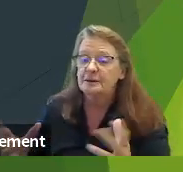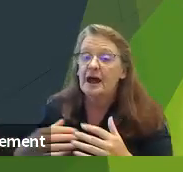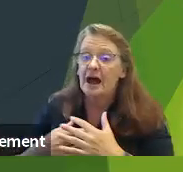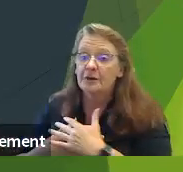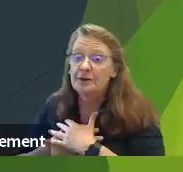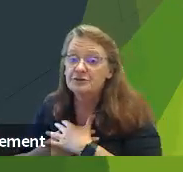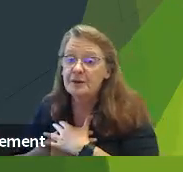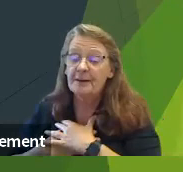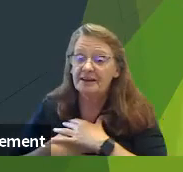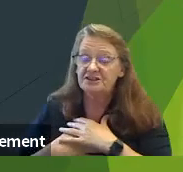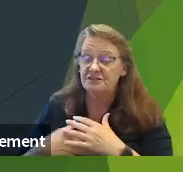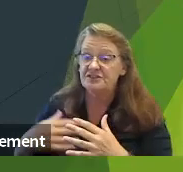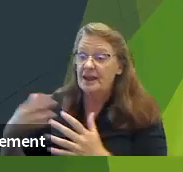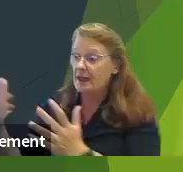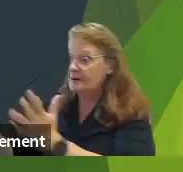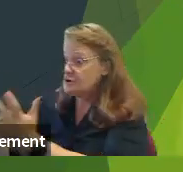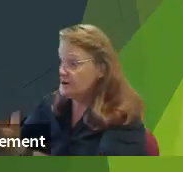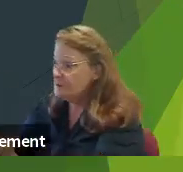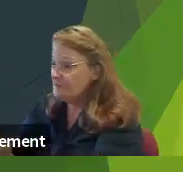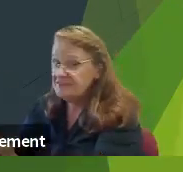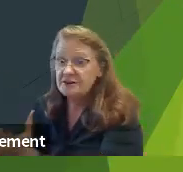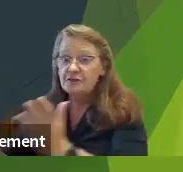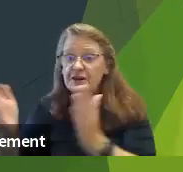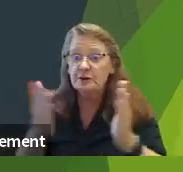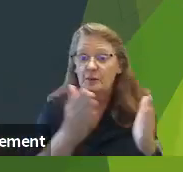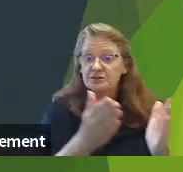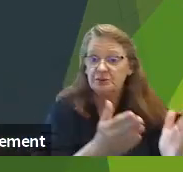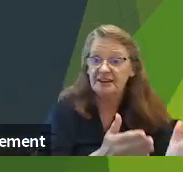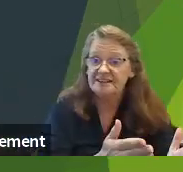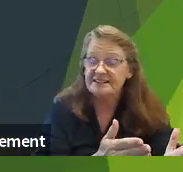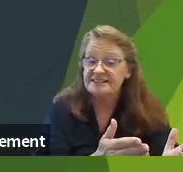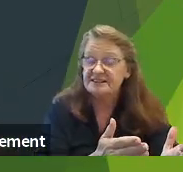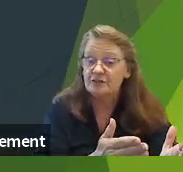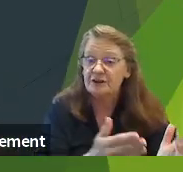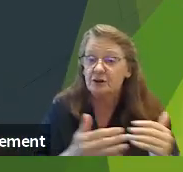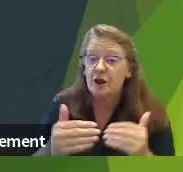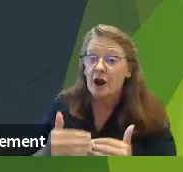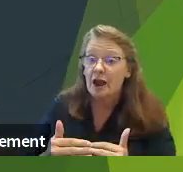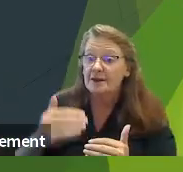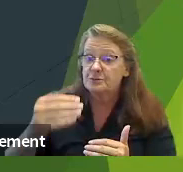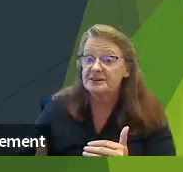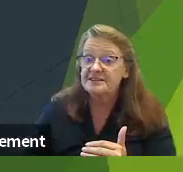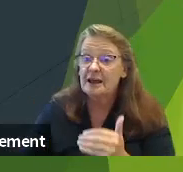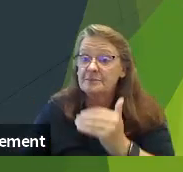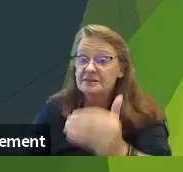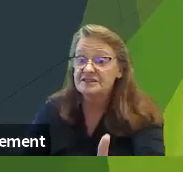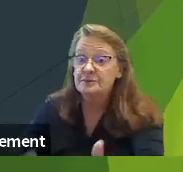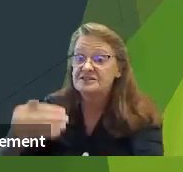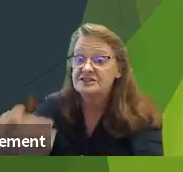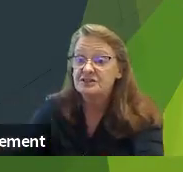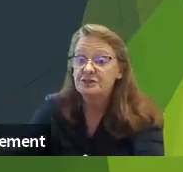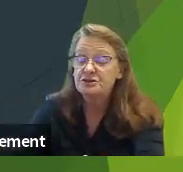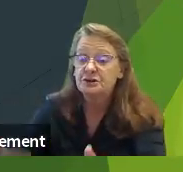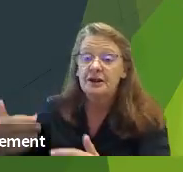that setup? How do I use my body shifts? Am I talking about this thing over here, how it's related to this thing over here? Am I doing a time